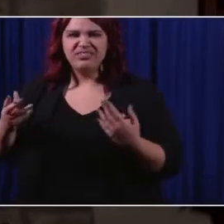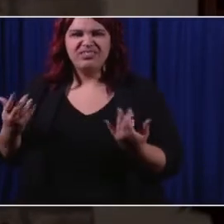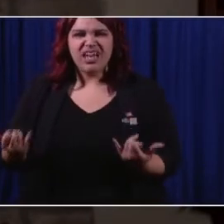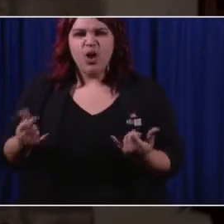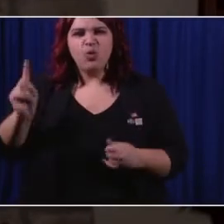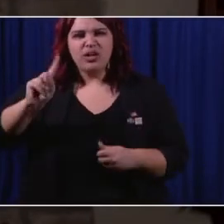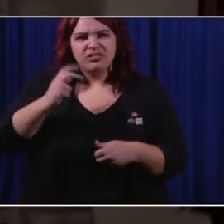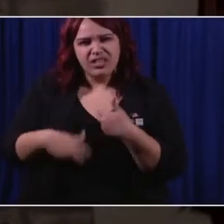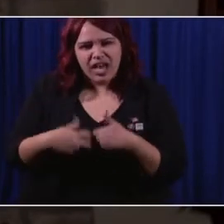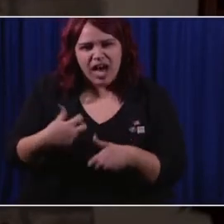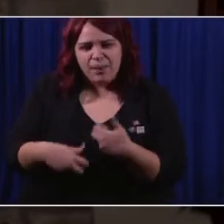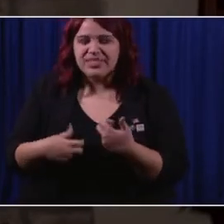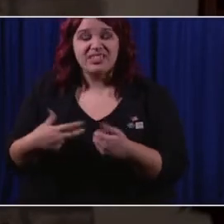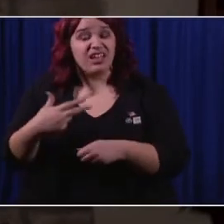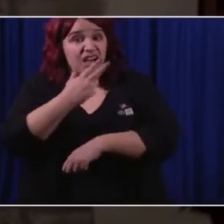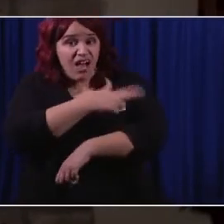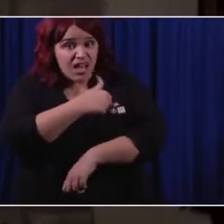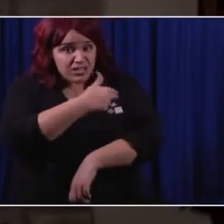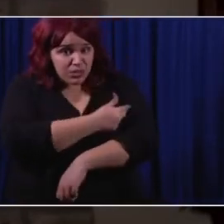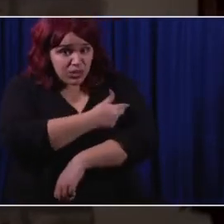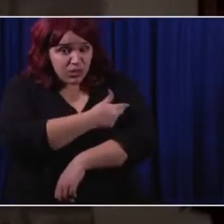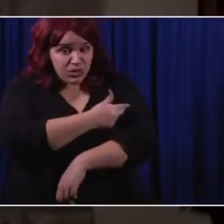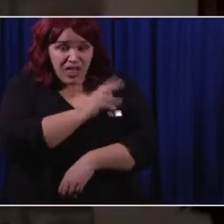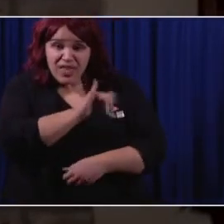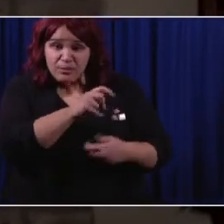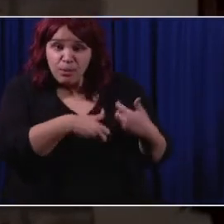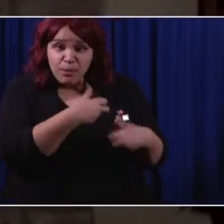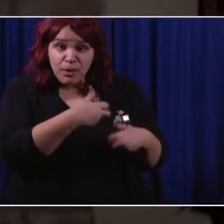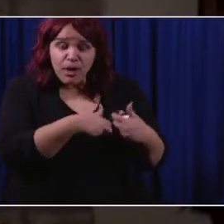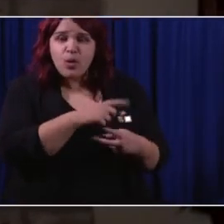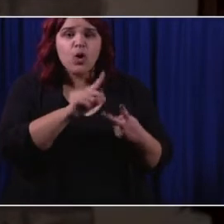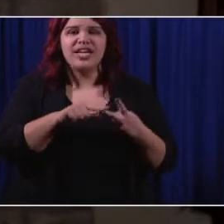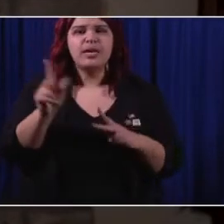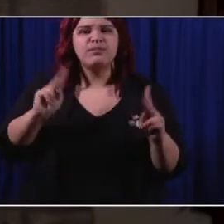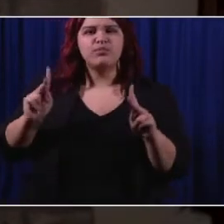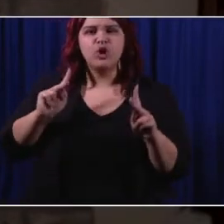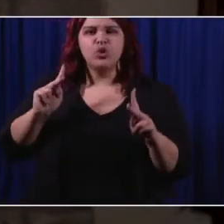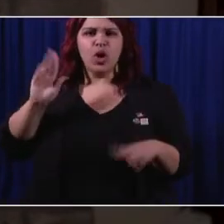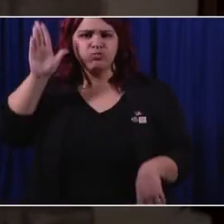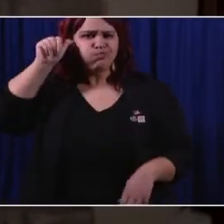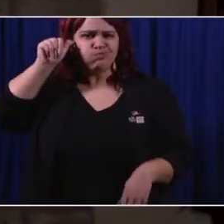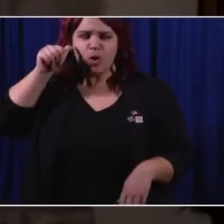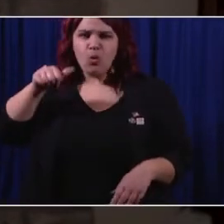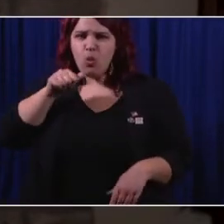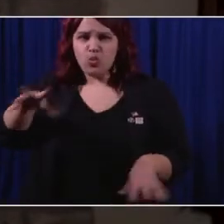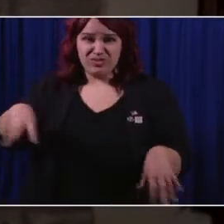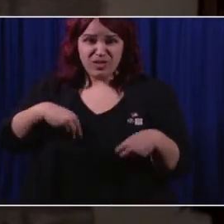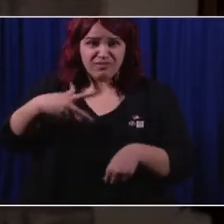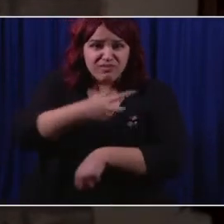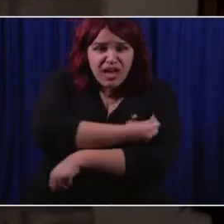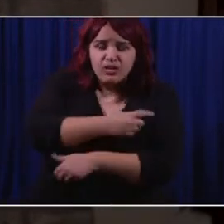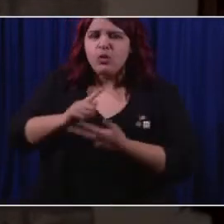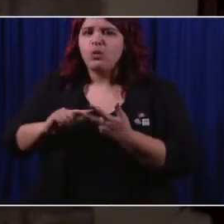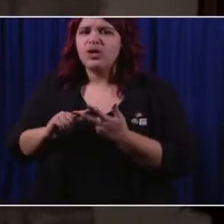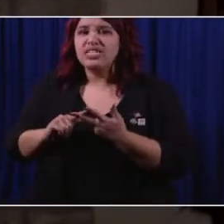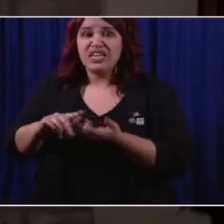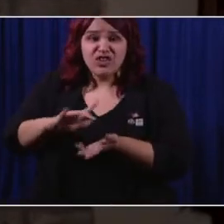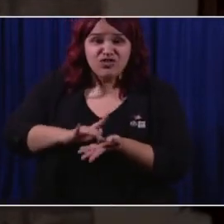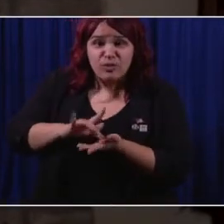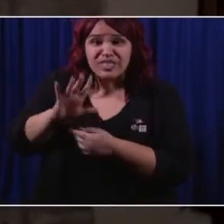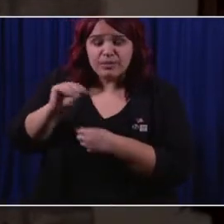Is it hospitals sitting on vaccine? Is it anti-vaxxers, like numerically? Is it pharmacy companies that are supposed to be visiting